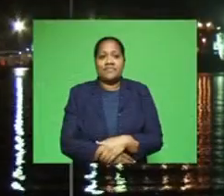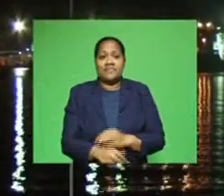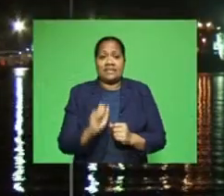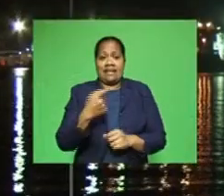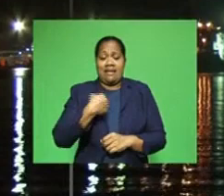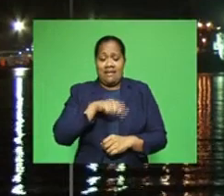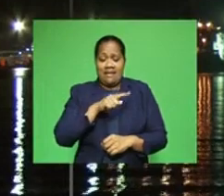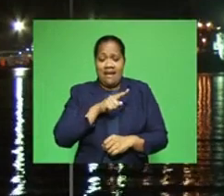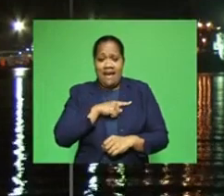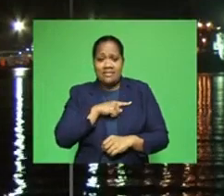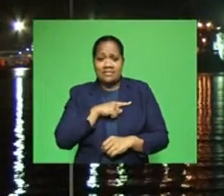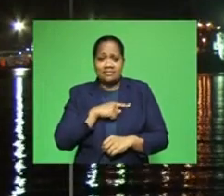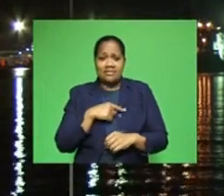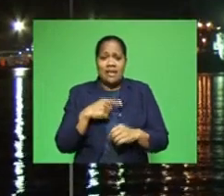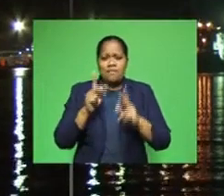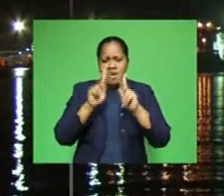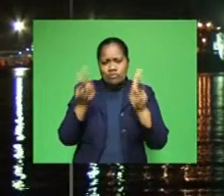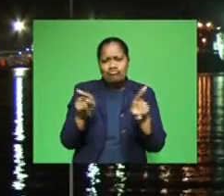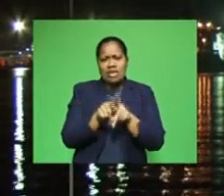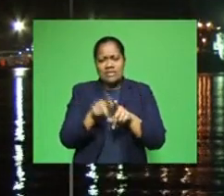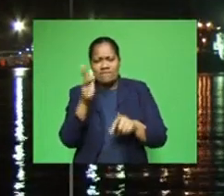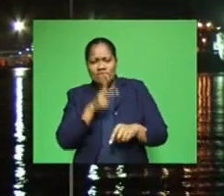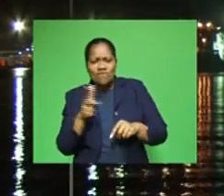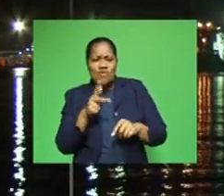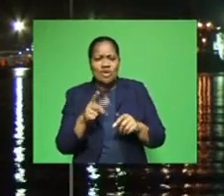newsworthy pictures and videos on email